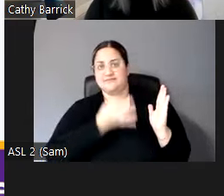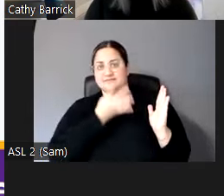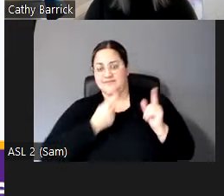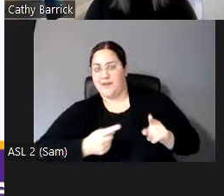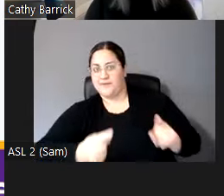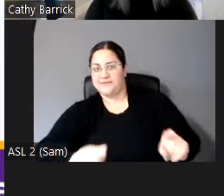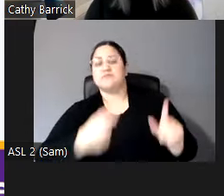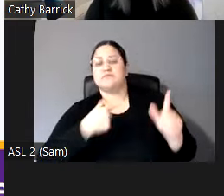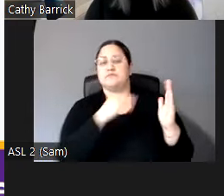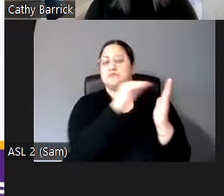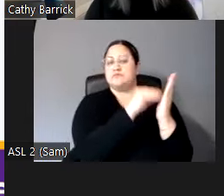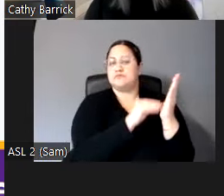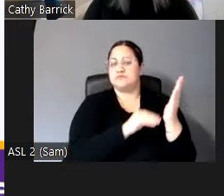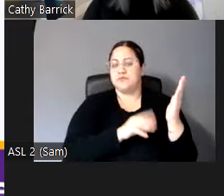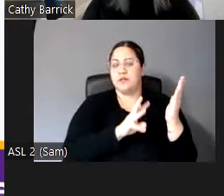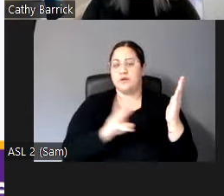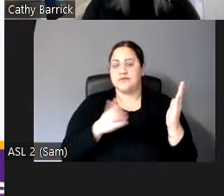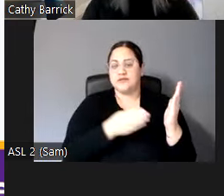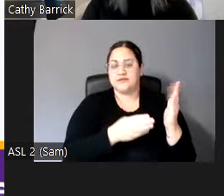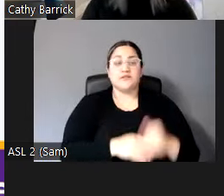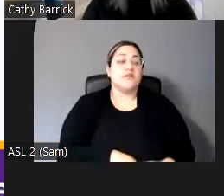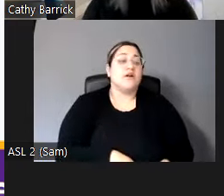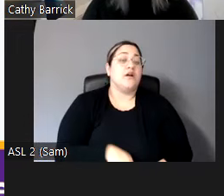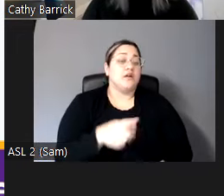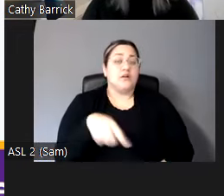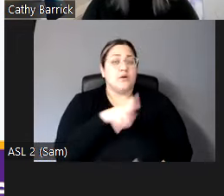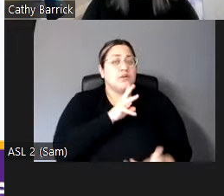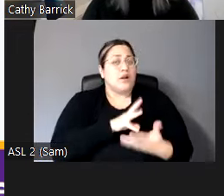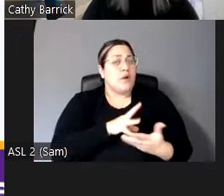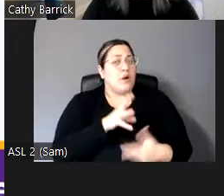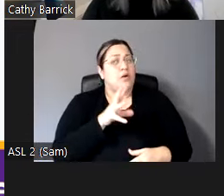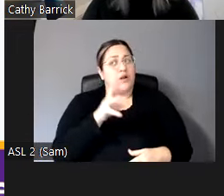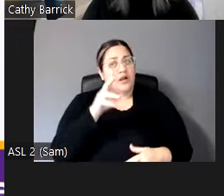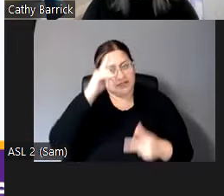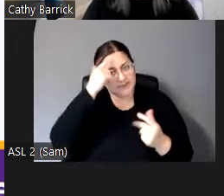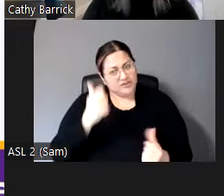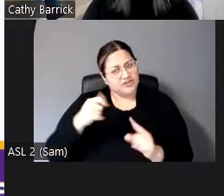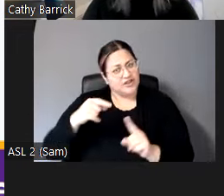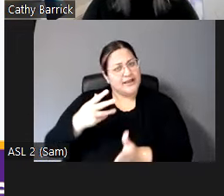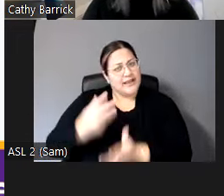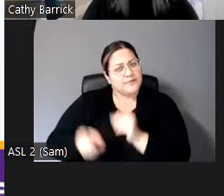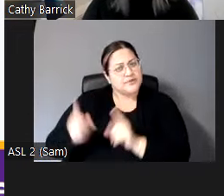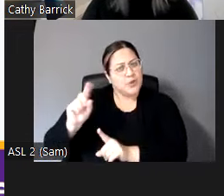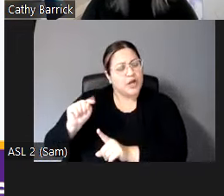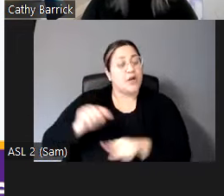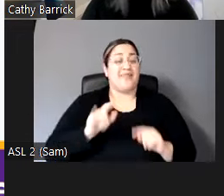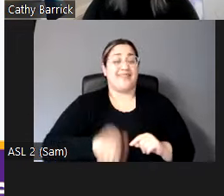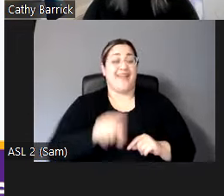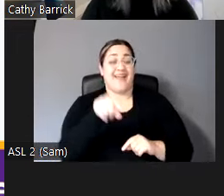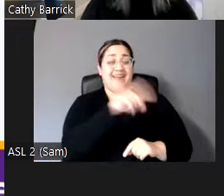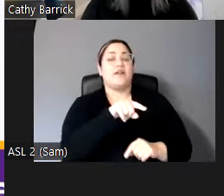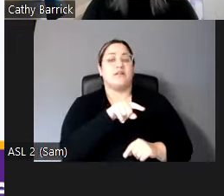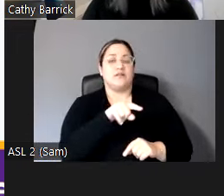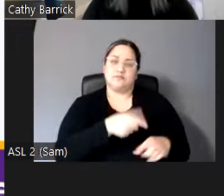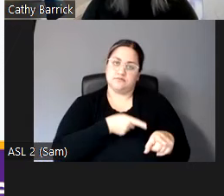to, we're talking about gaps in dementia, but how do we, looking at what the gaps are and what recommendations and what has